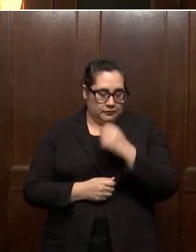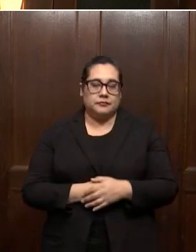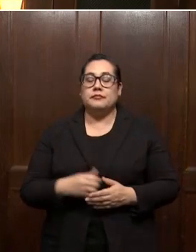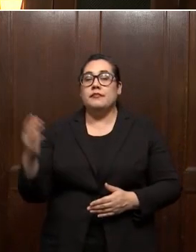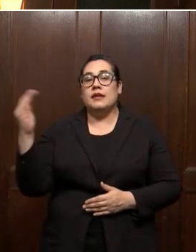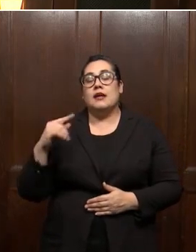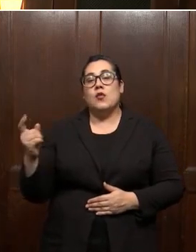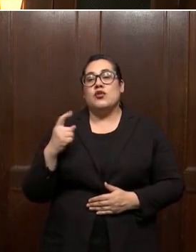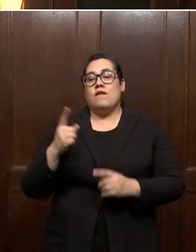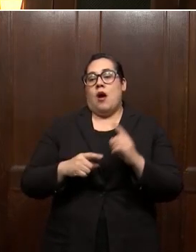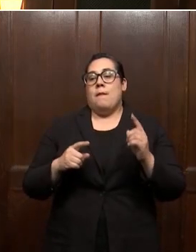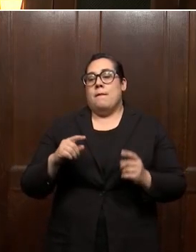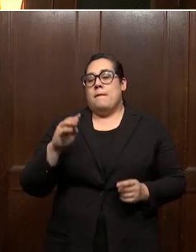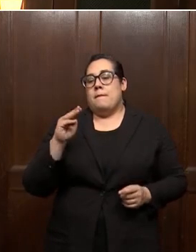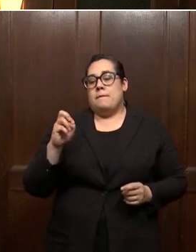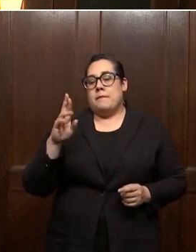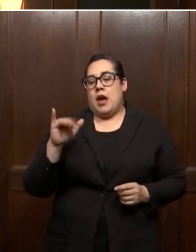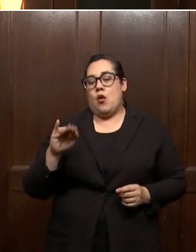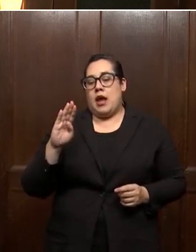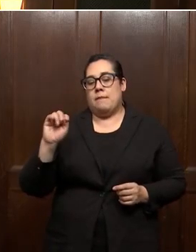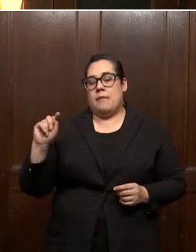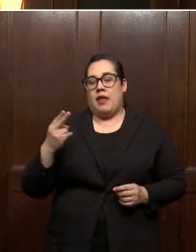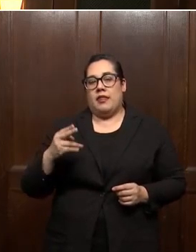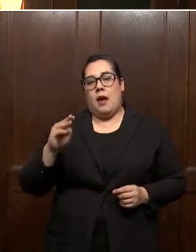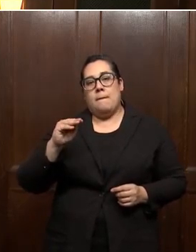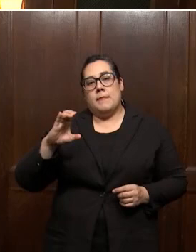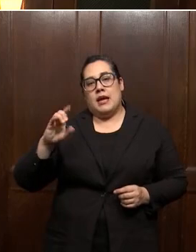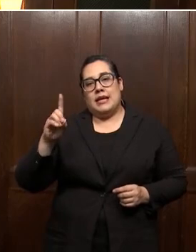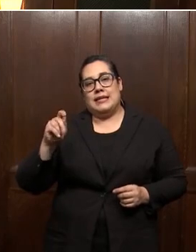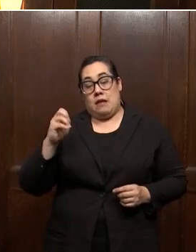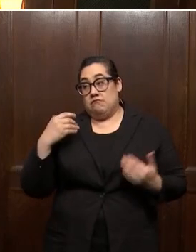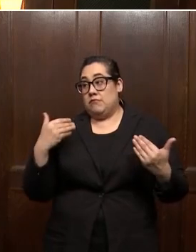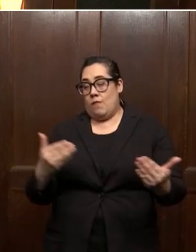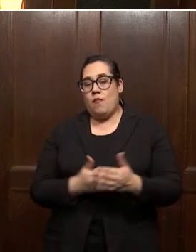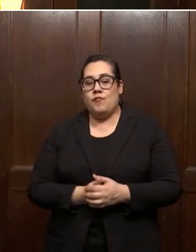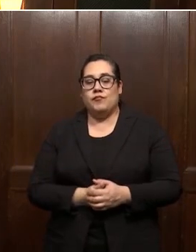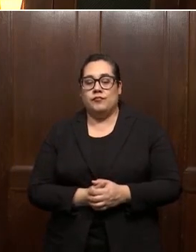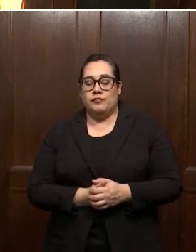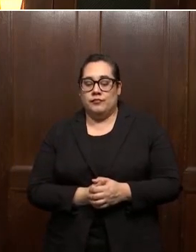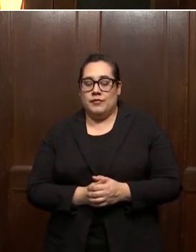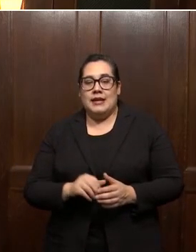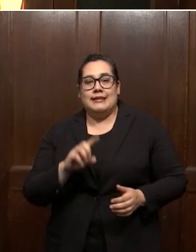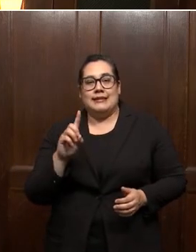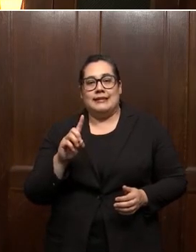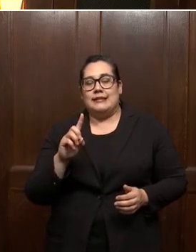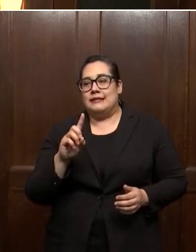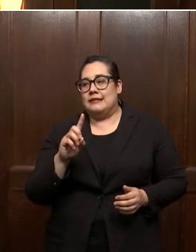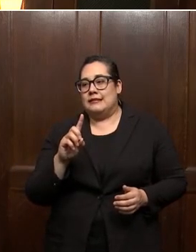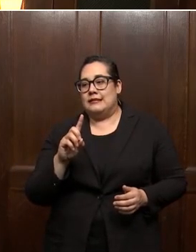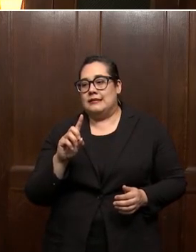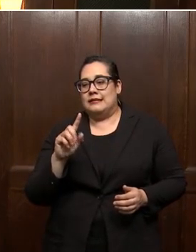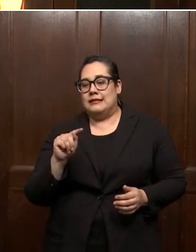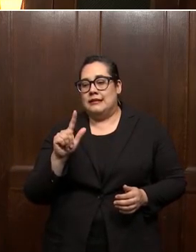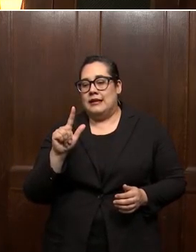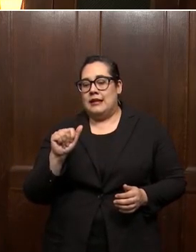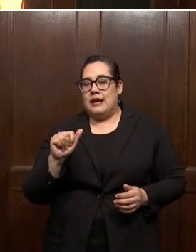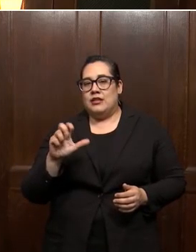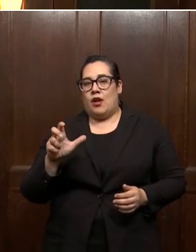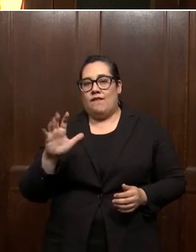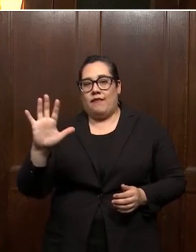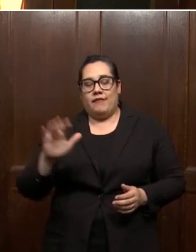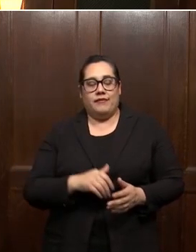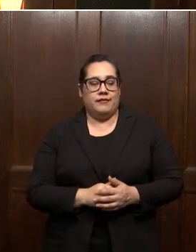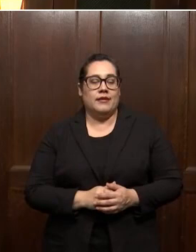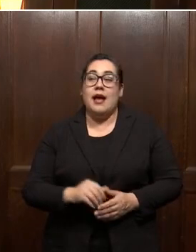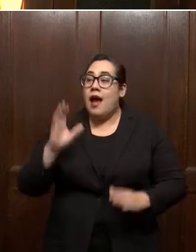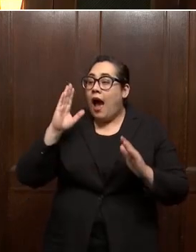Next question comes from the line of Mary Beth McDade. Please go ahead with CTLA Channel 5. Hi, Mary Beth. Great, thanks.